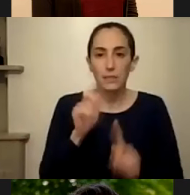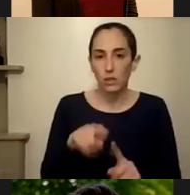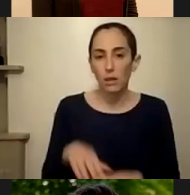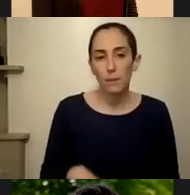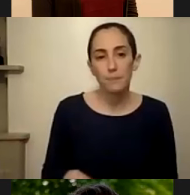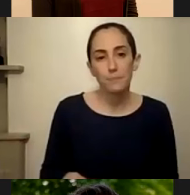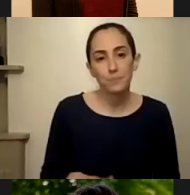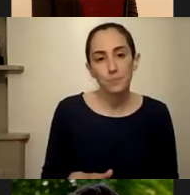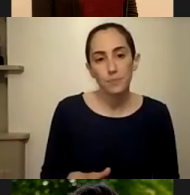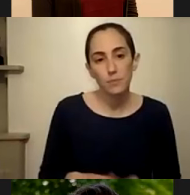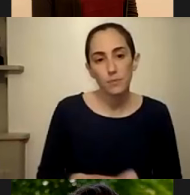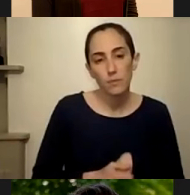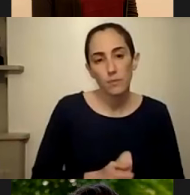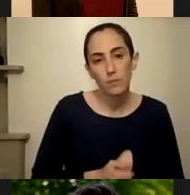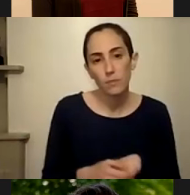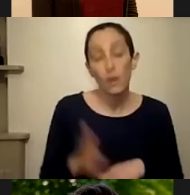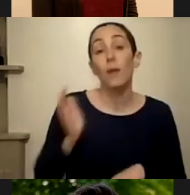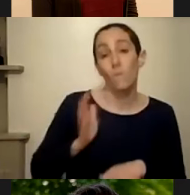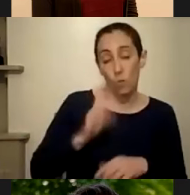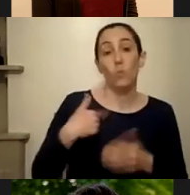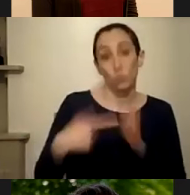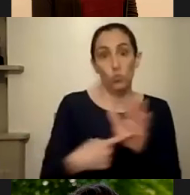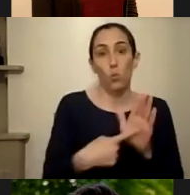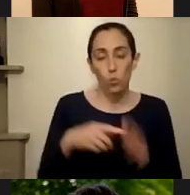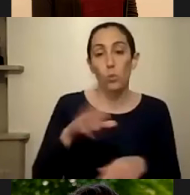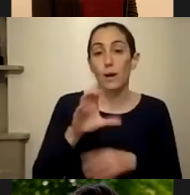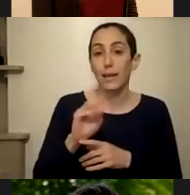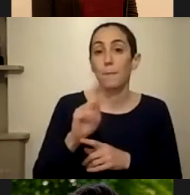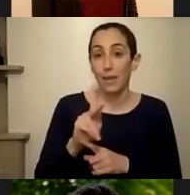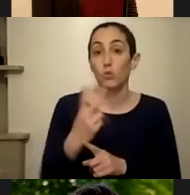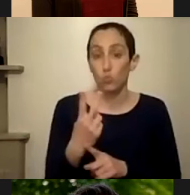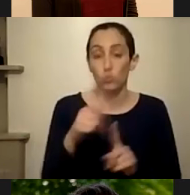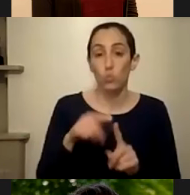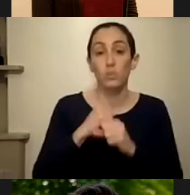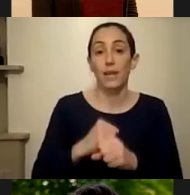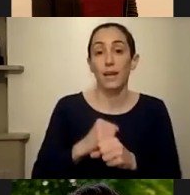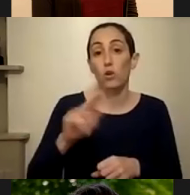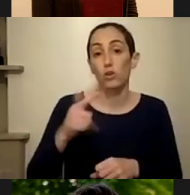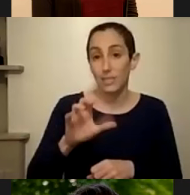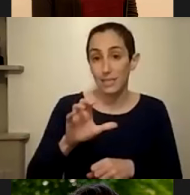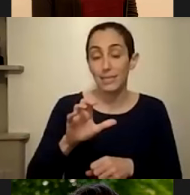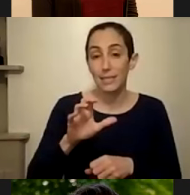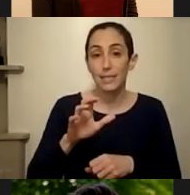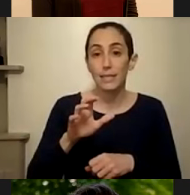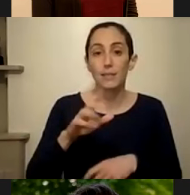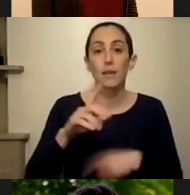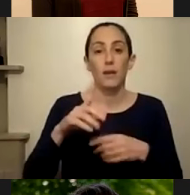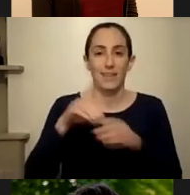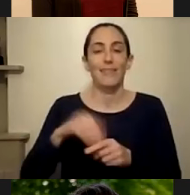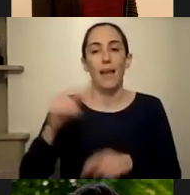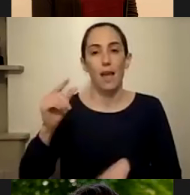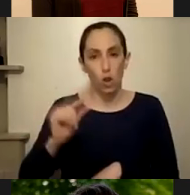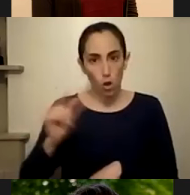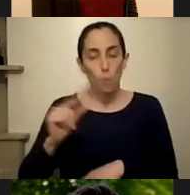And you know, with the earlier we see the CAMK2 is protecting RGCs from excitotoxicity from the glaucoma model. How about